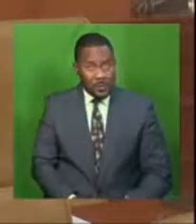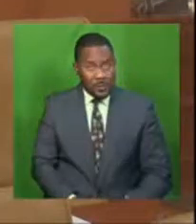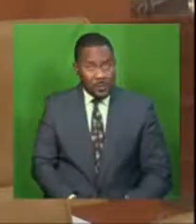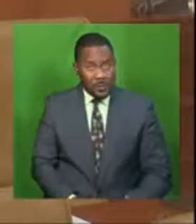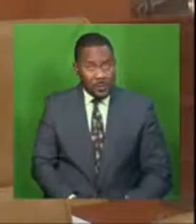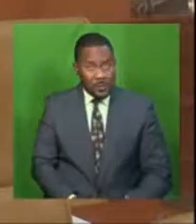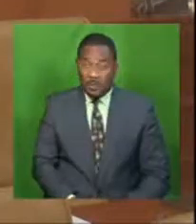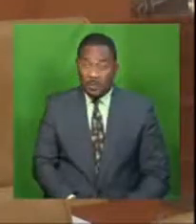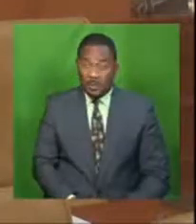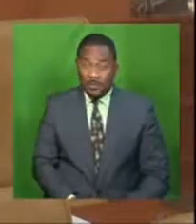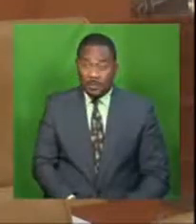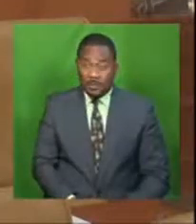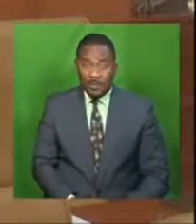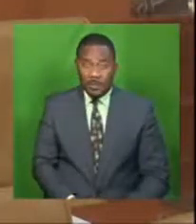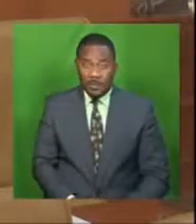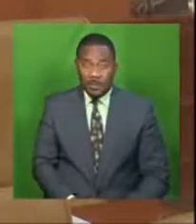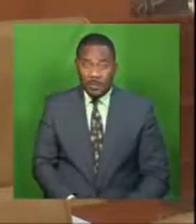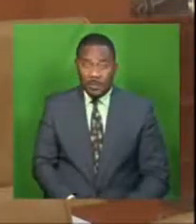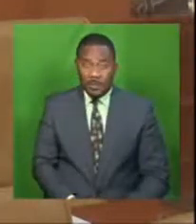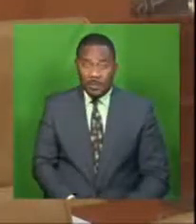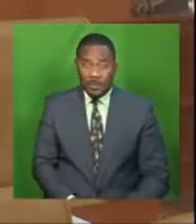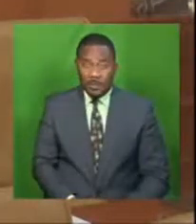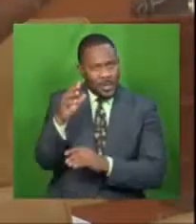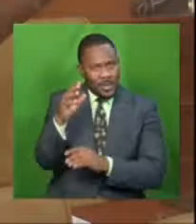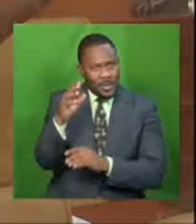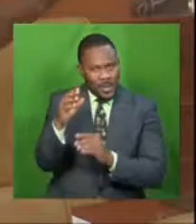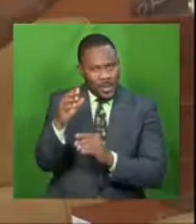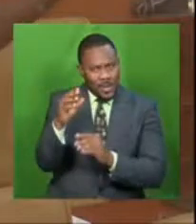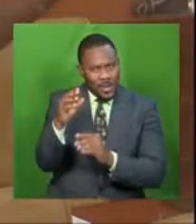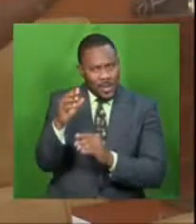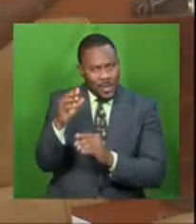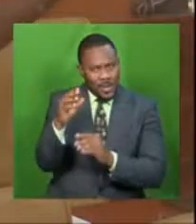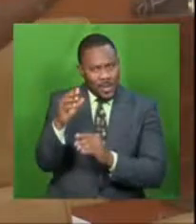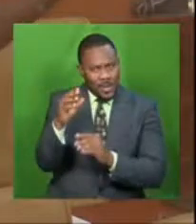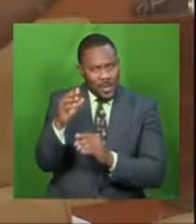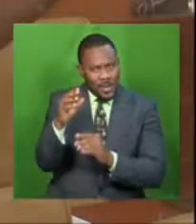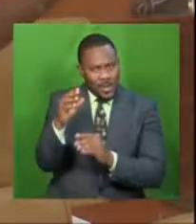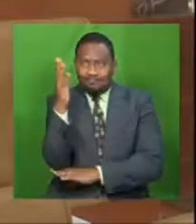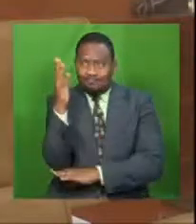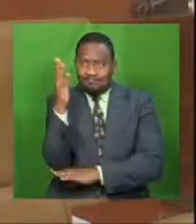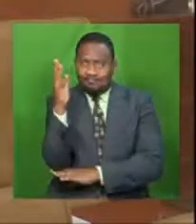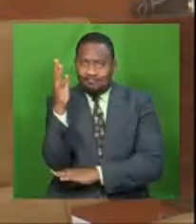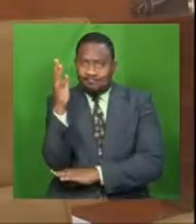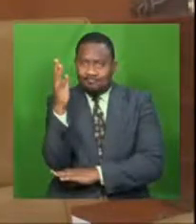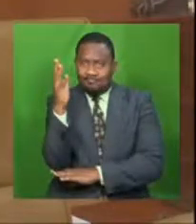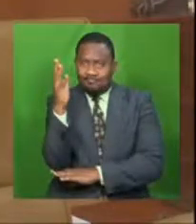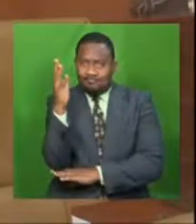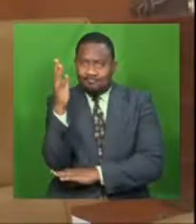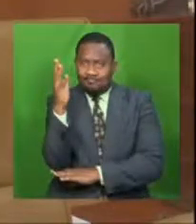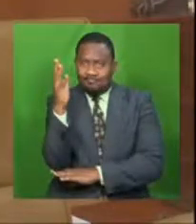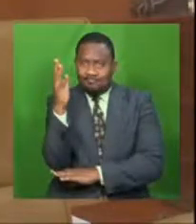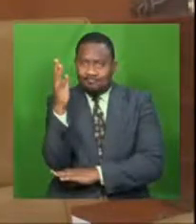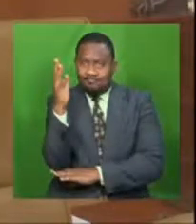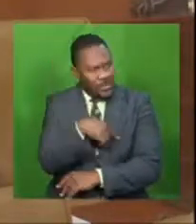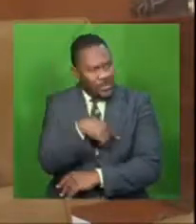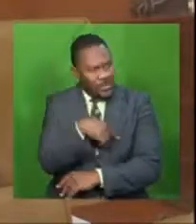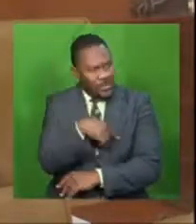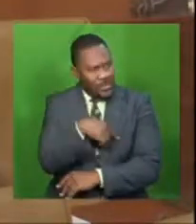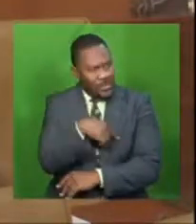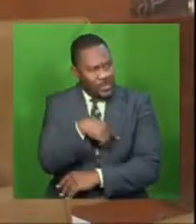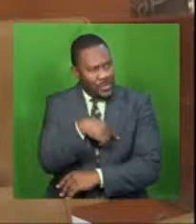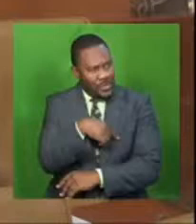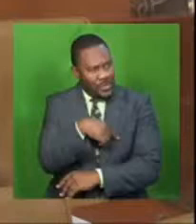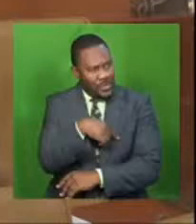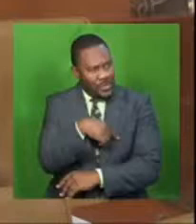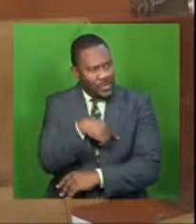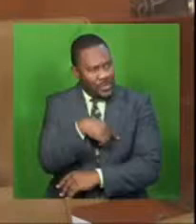a certain stage. And we can also encourage them by introducing